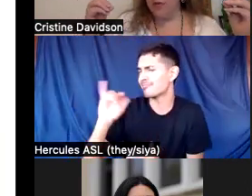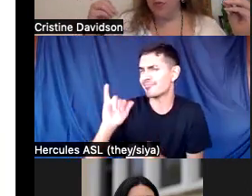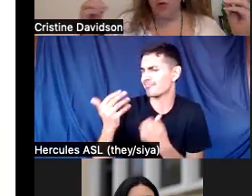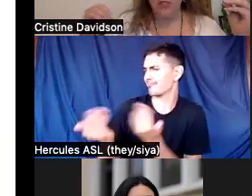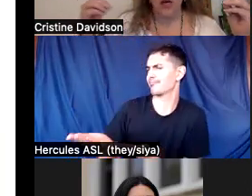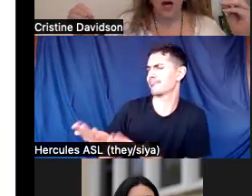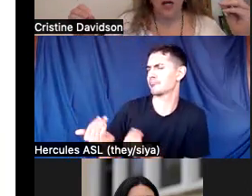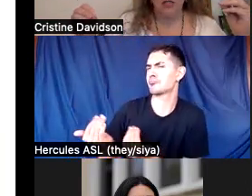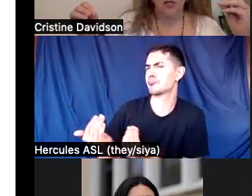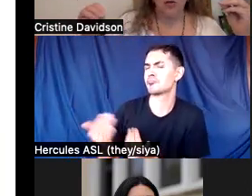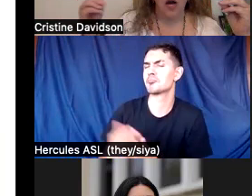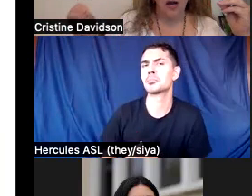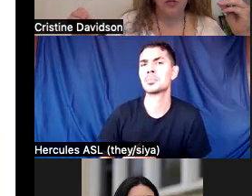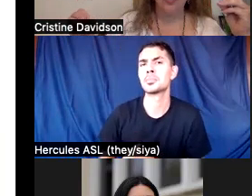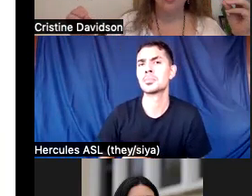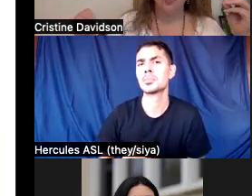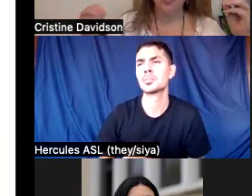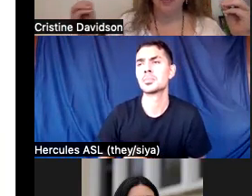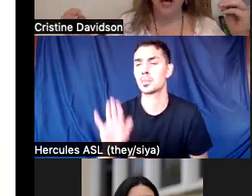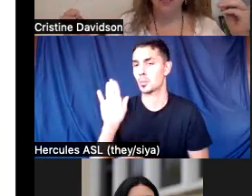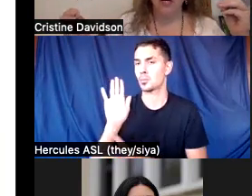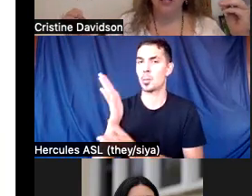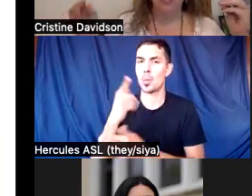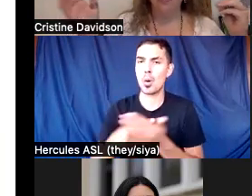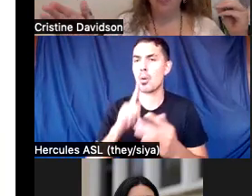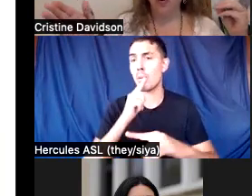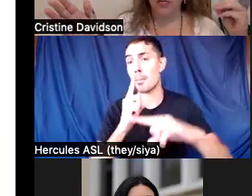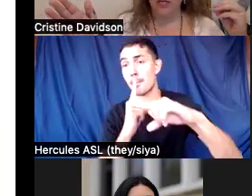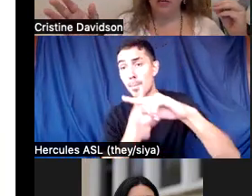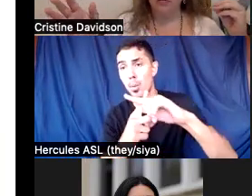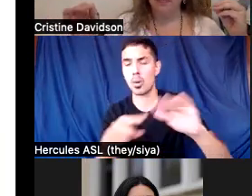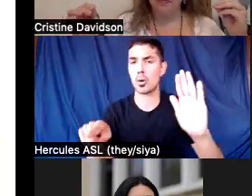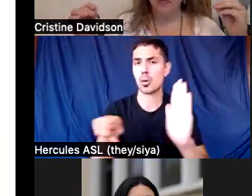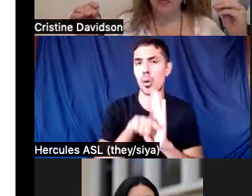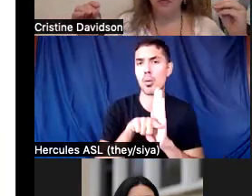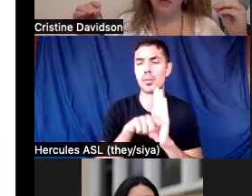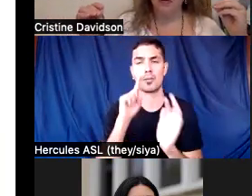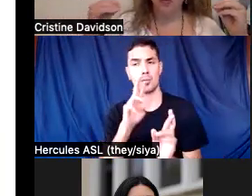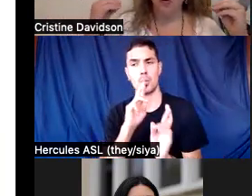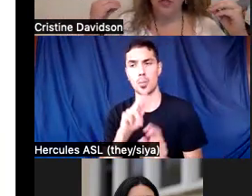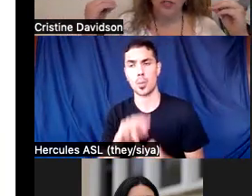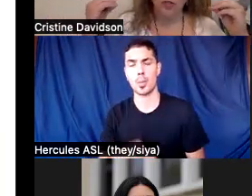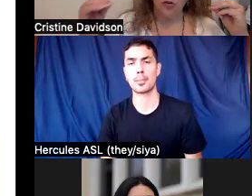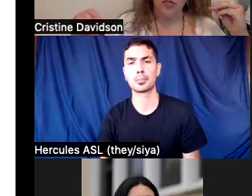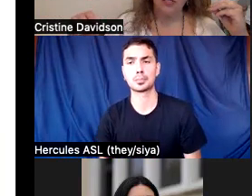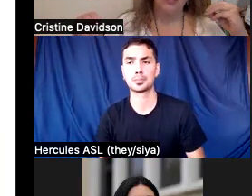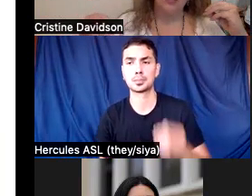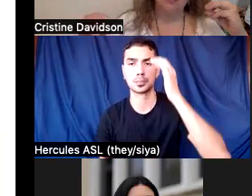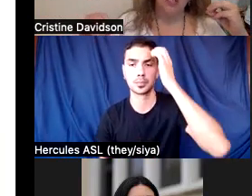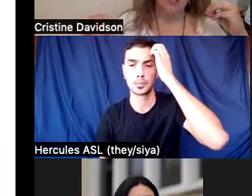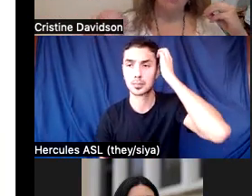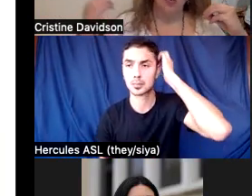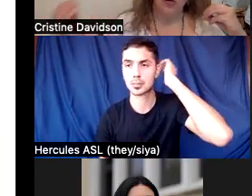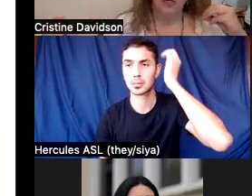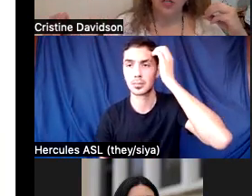the pros and cons or the options or the pathways of reporting it, of going into the court